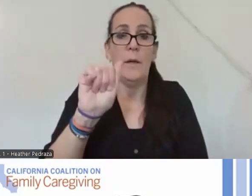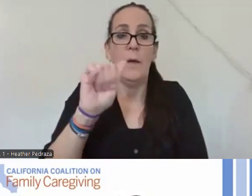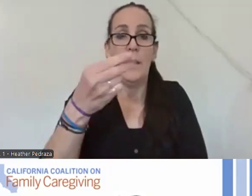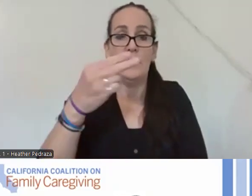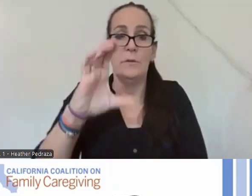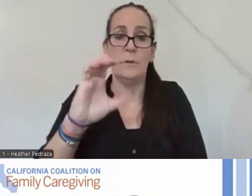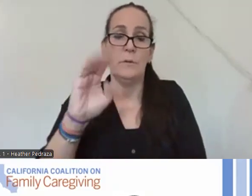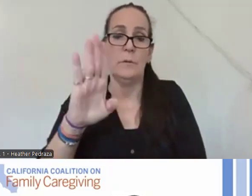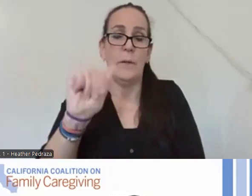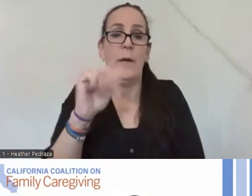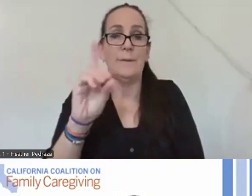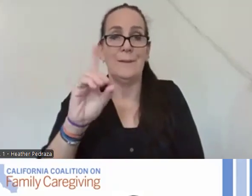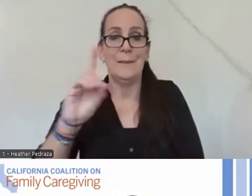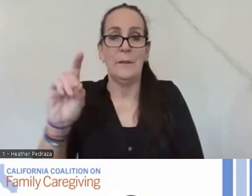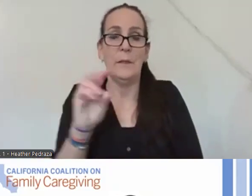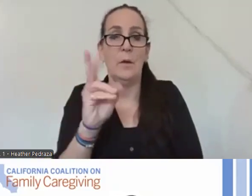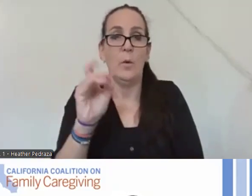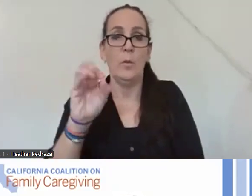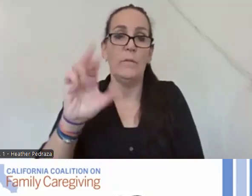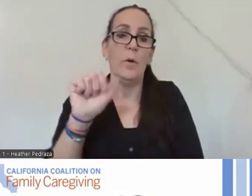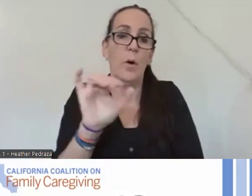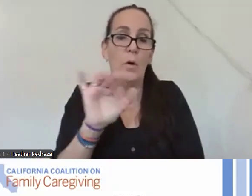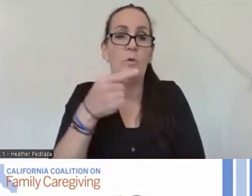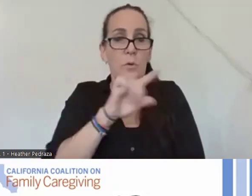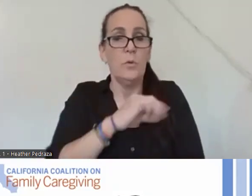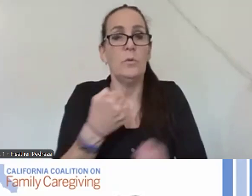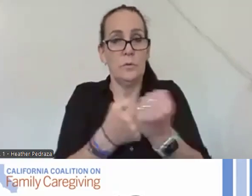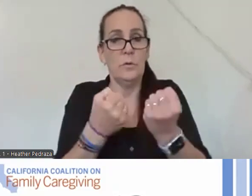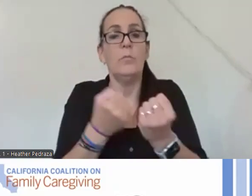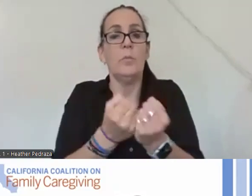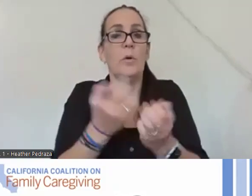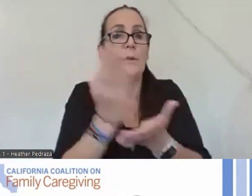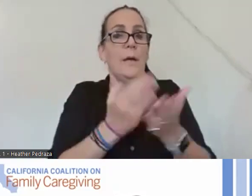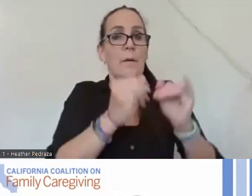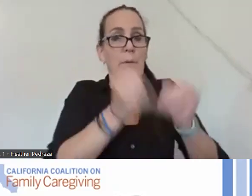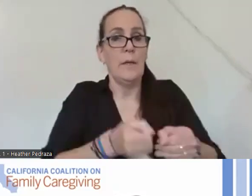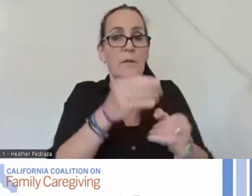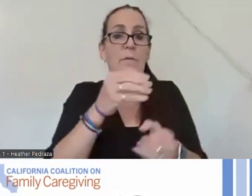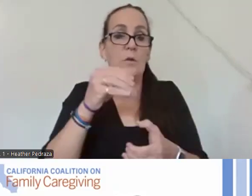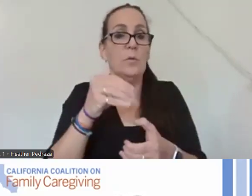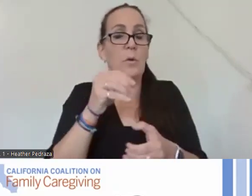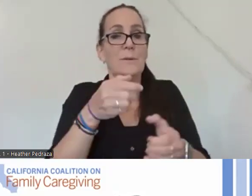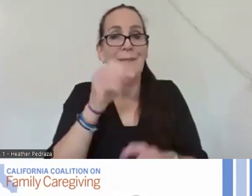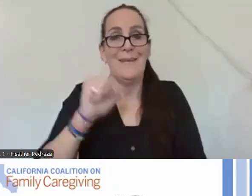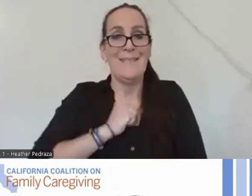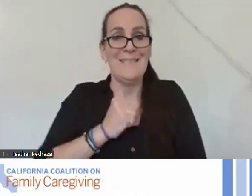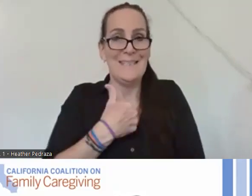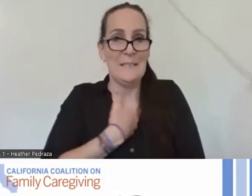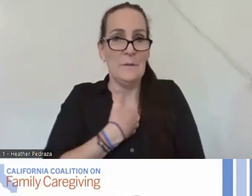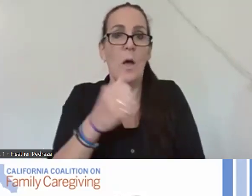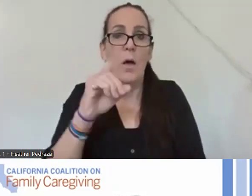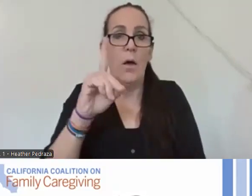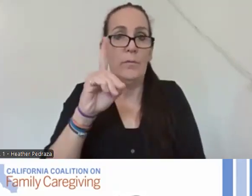We also serve individuals in self-determination. And so my concern is now we will be